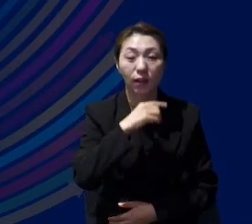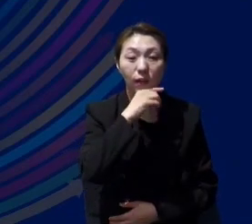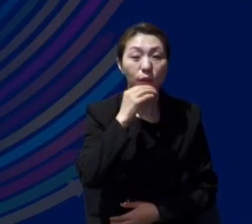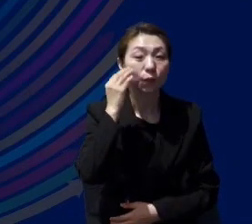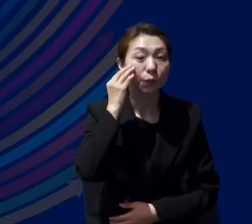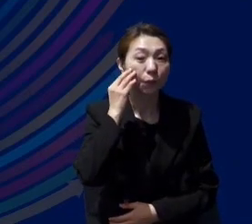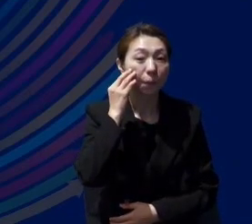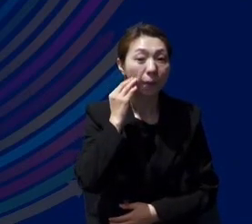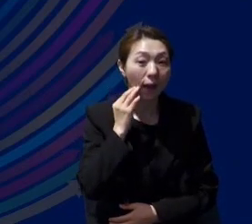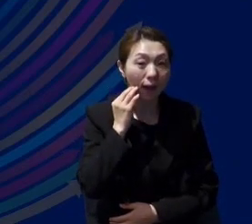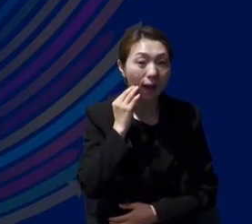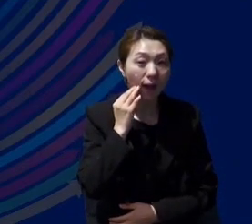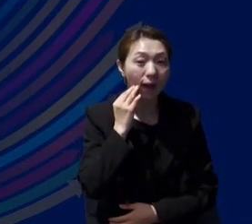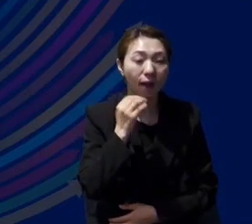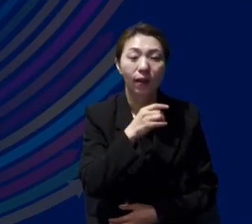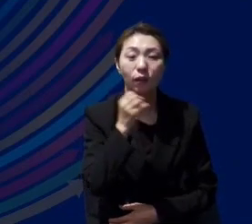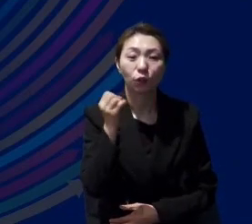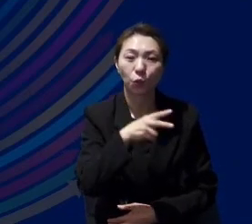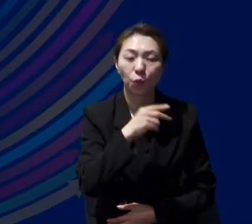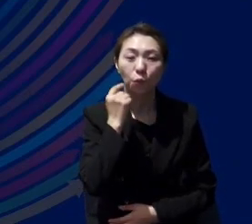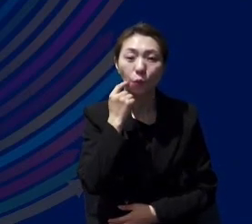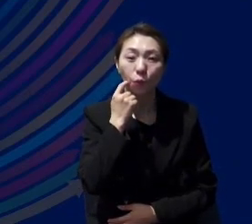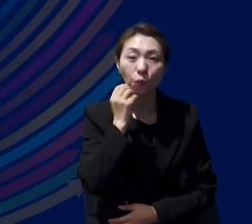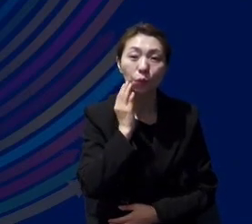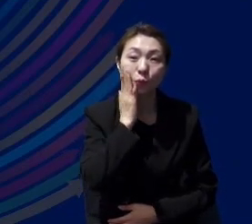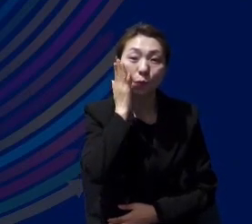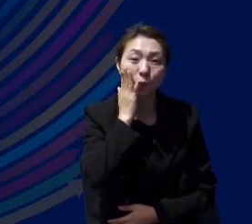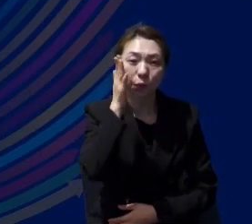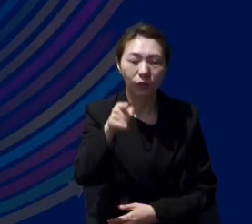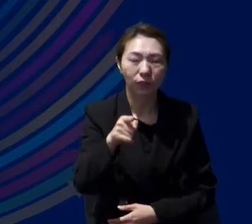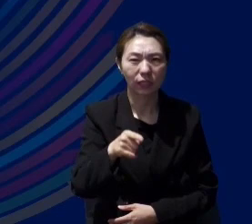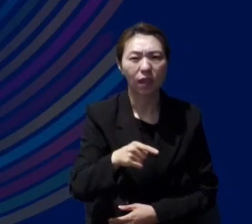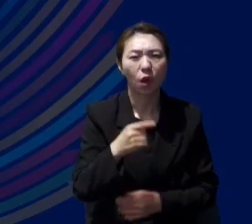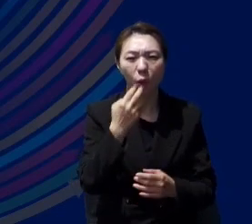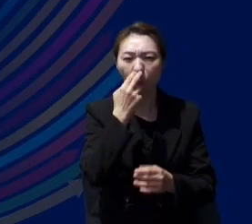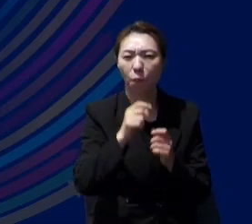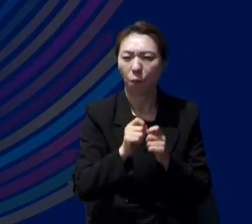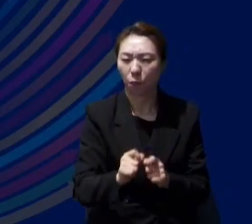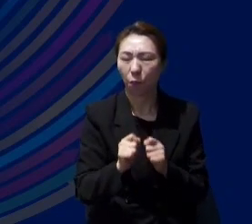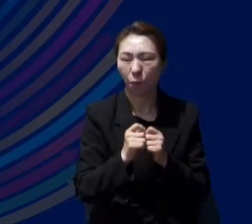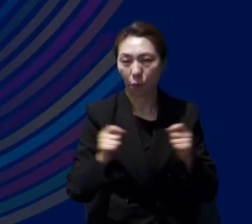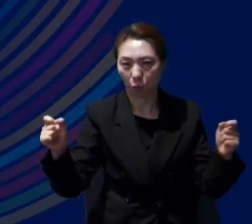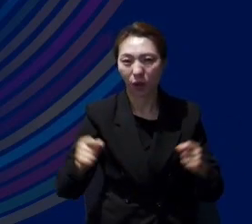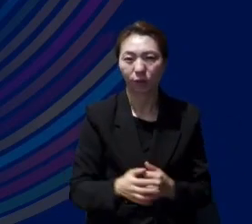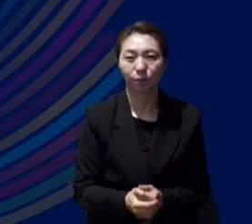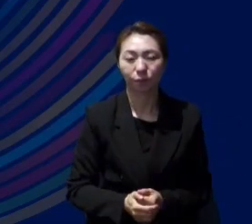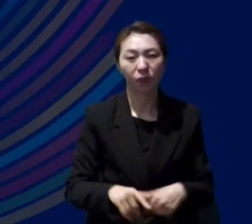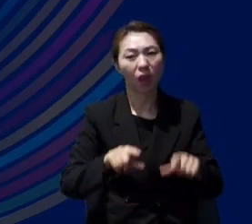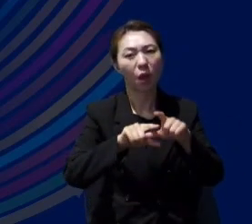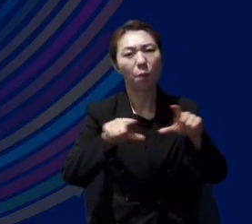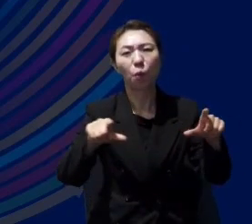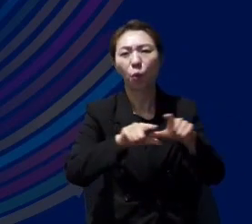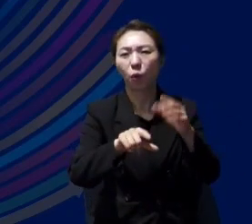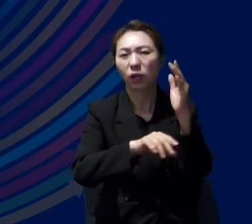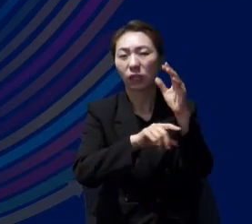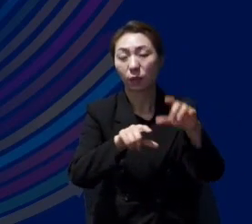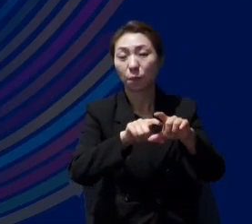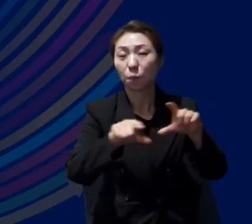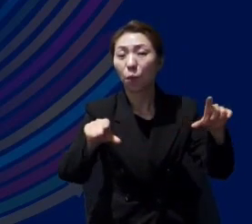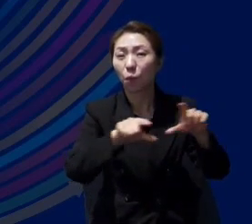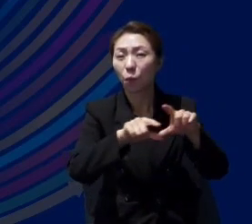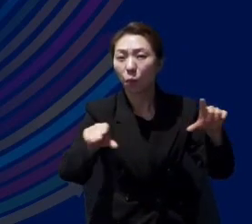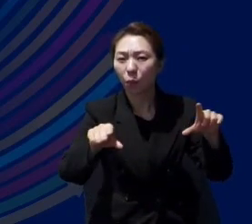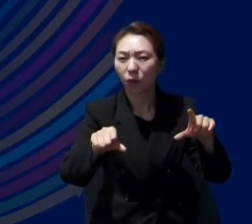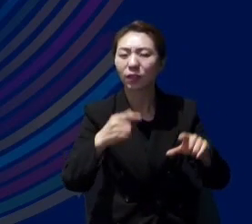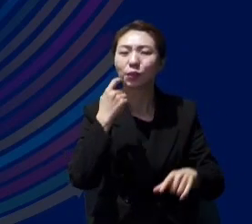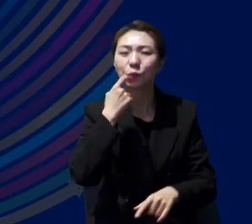was typically higher. And on average, you see comparing across the maps, which show the different racial and ethnic groups, the same kind of gaps that you saw in the previous